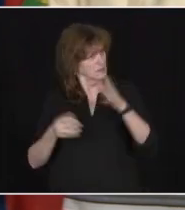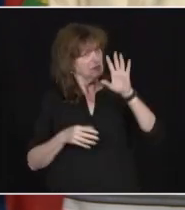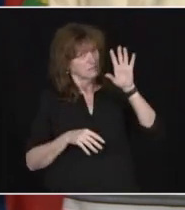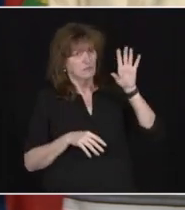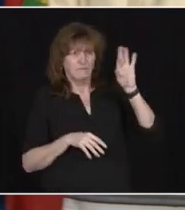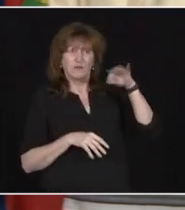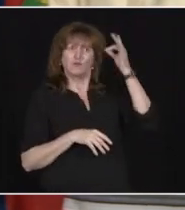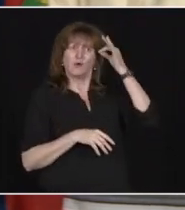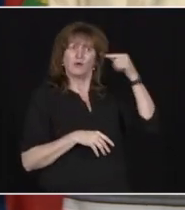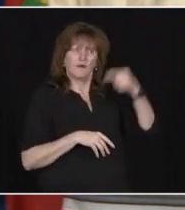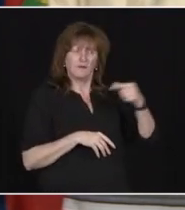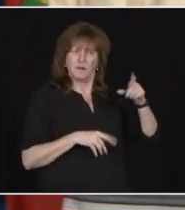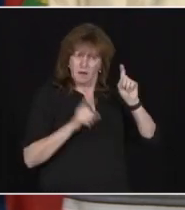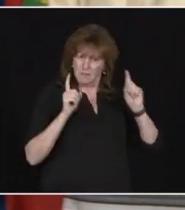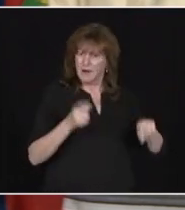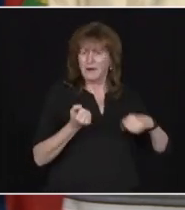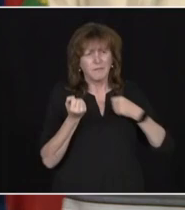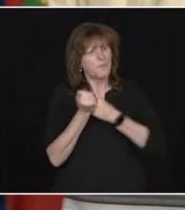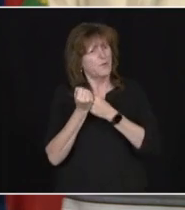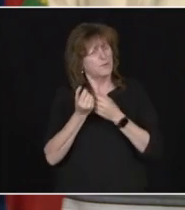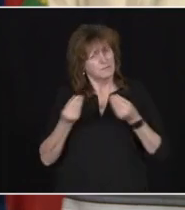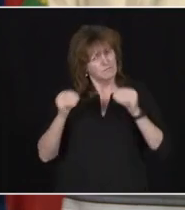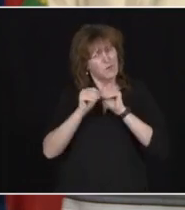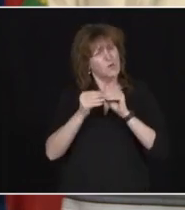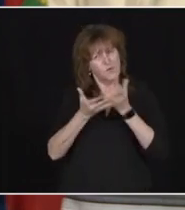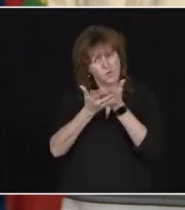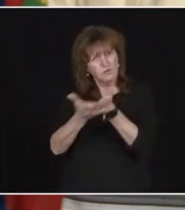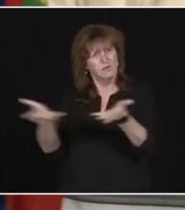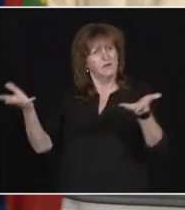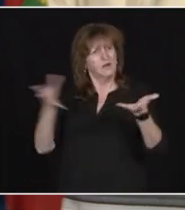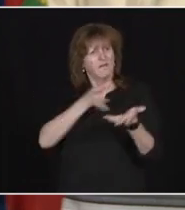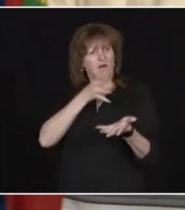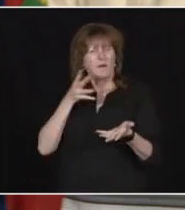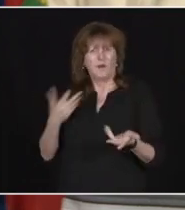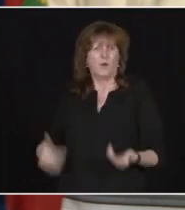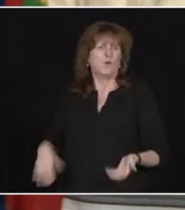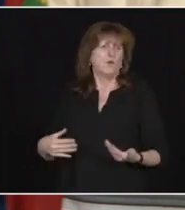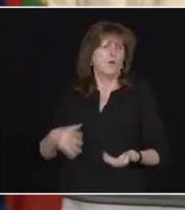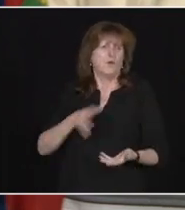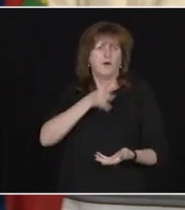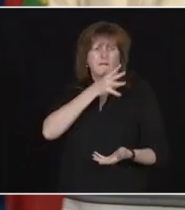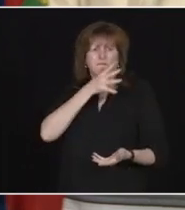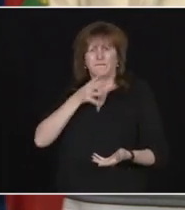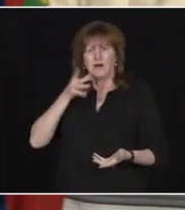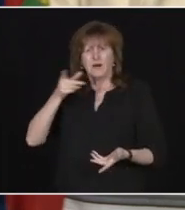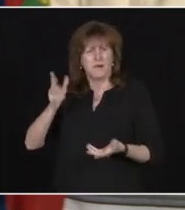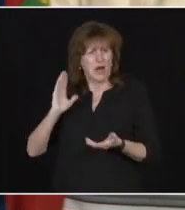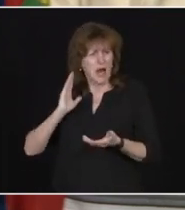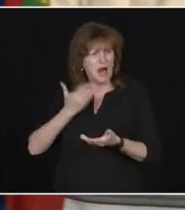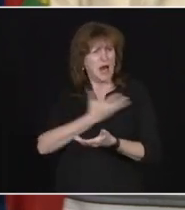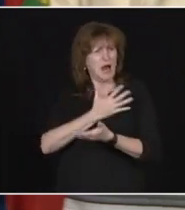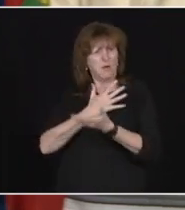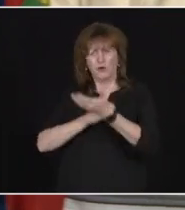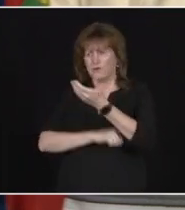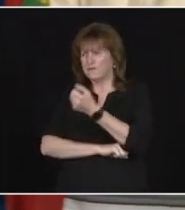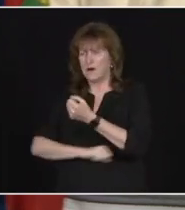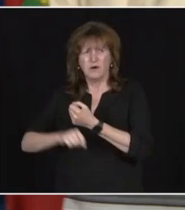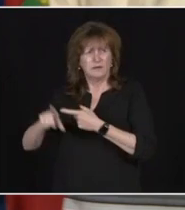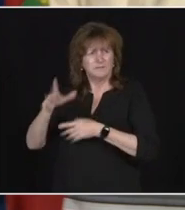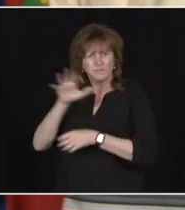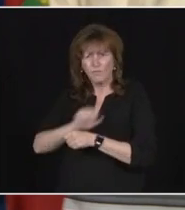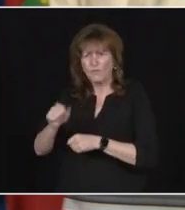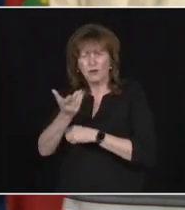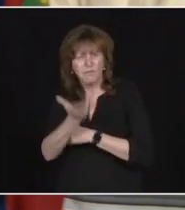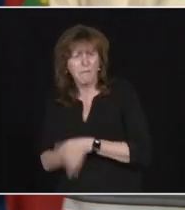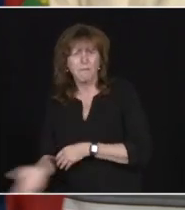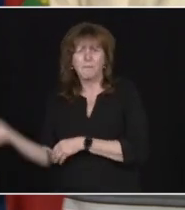our Canadian farmers, because our farmers are the salt of the earth. You toil from dusk till dawn to feed our